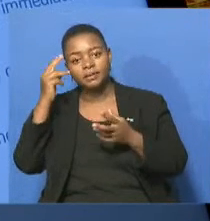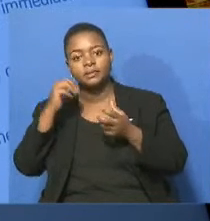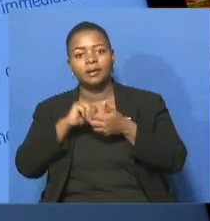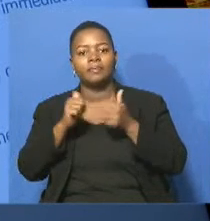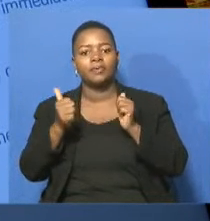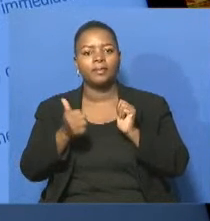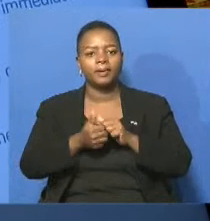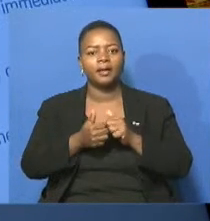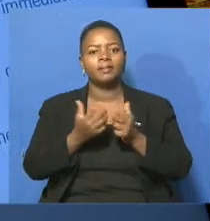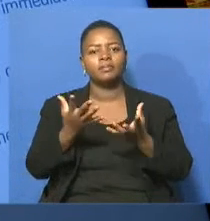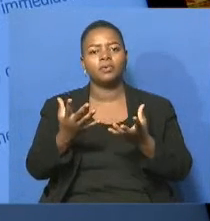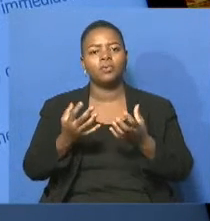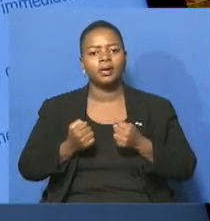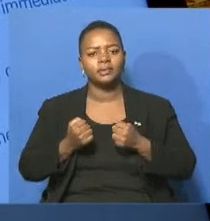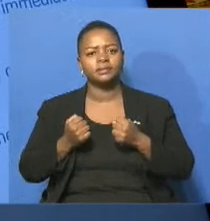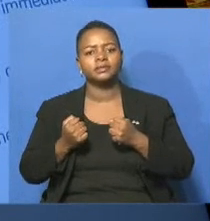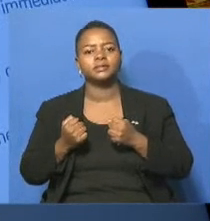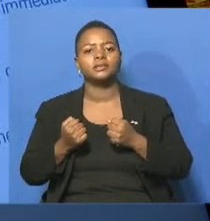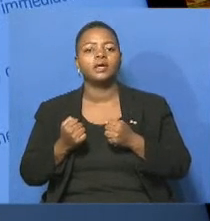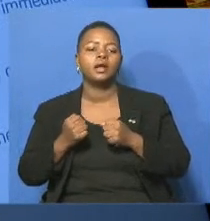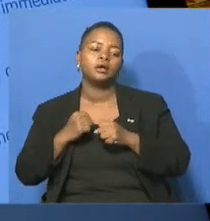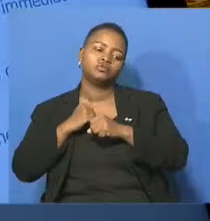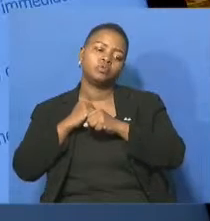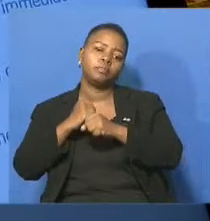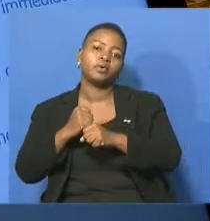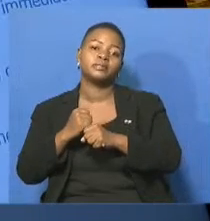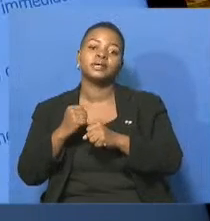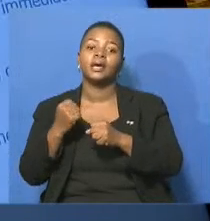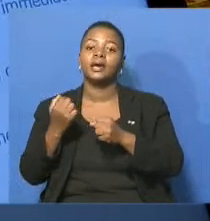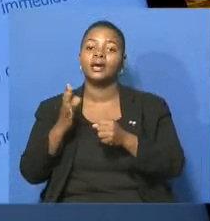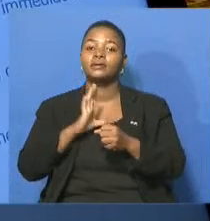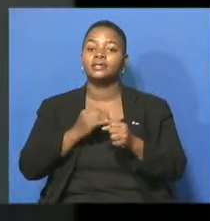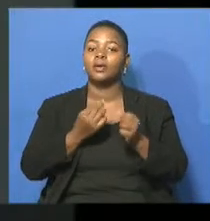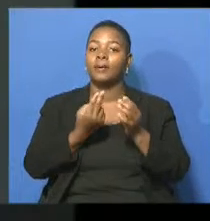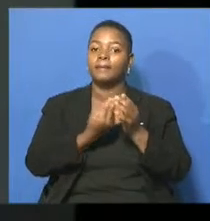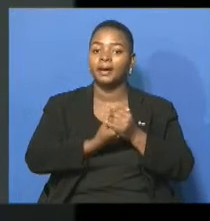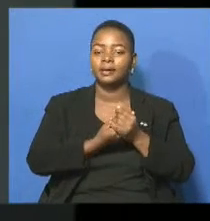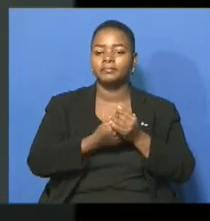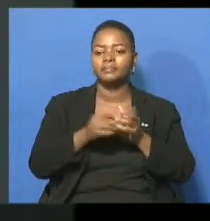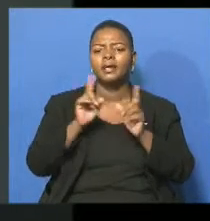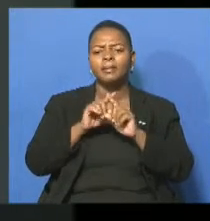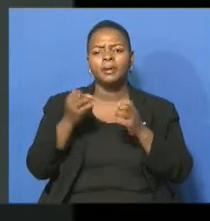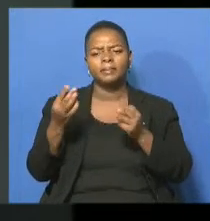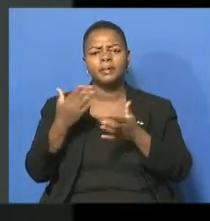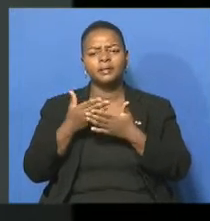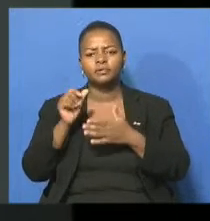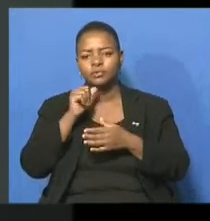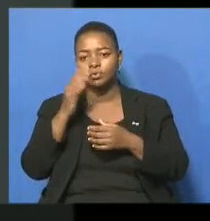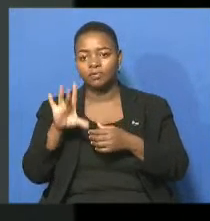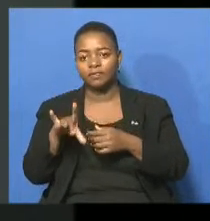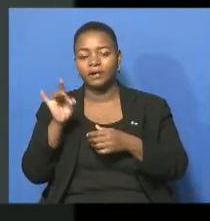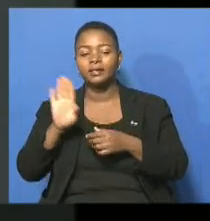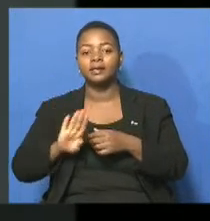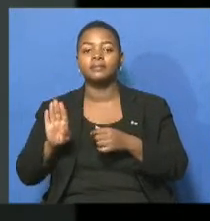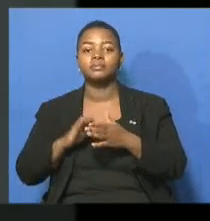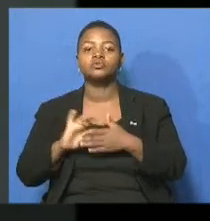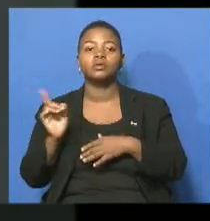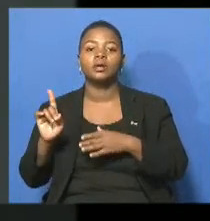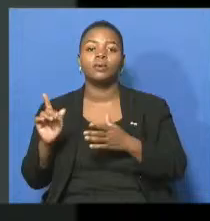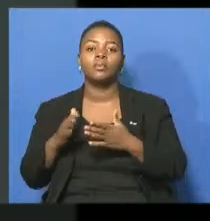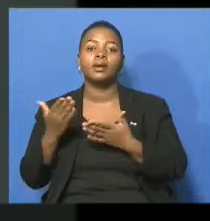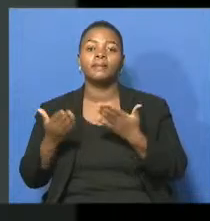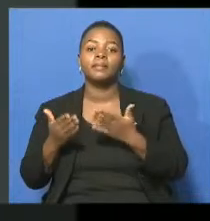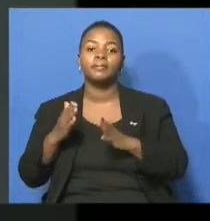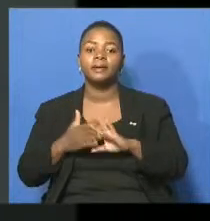to save the loved ones from suffering. But those we tend not to see in this country a lot, because where